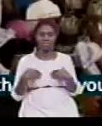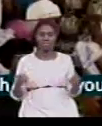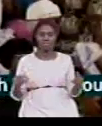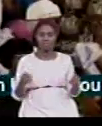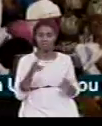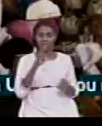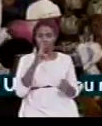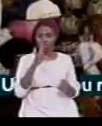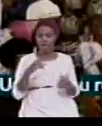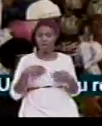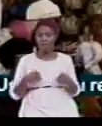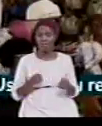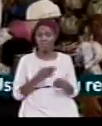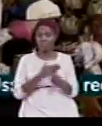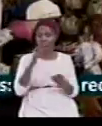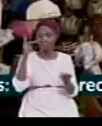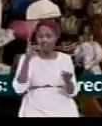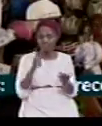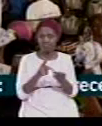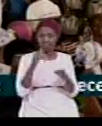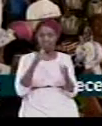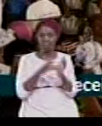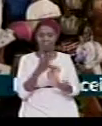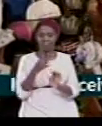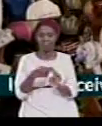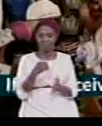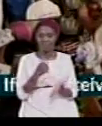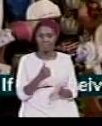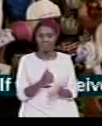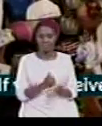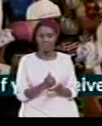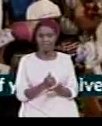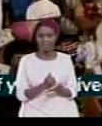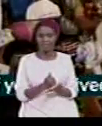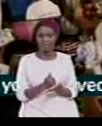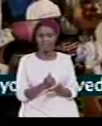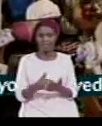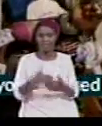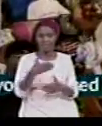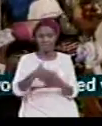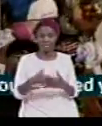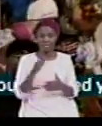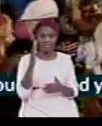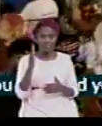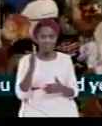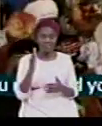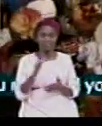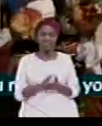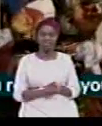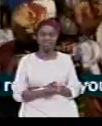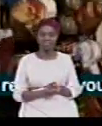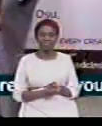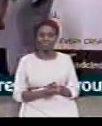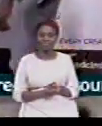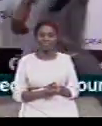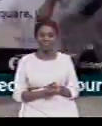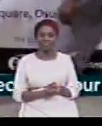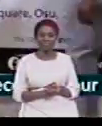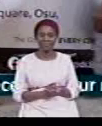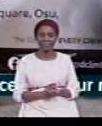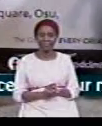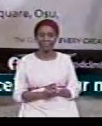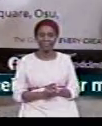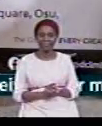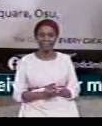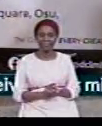name. Amen. Let's listen to the next testimony. So we have here Joyce Asari from